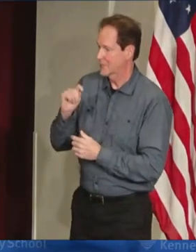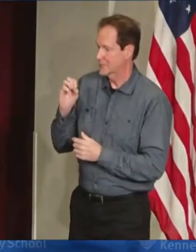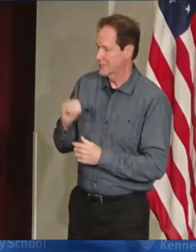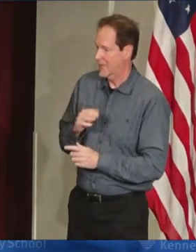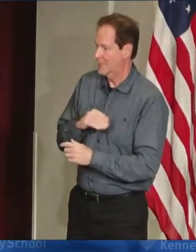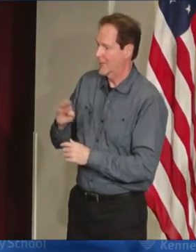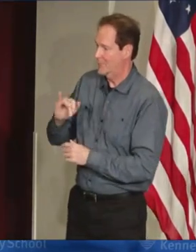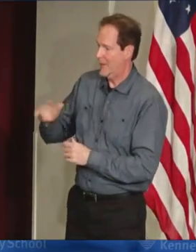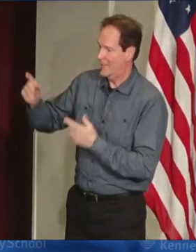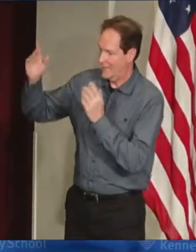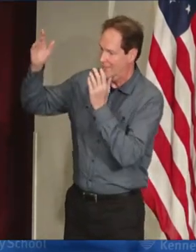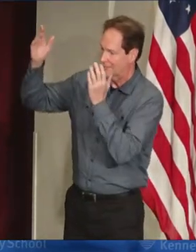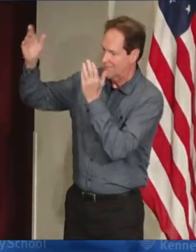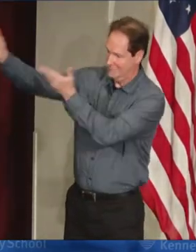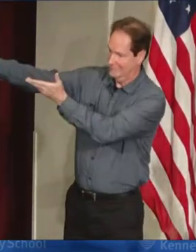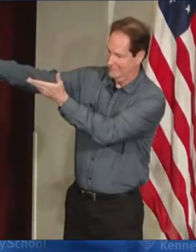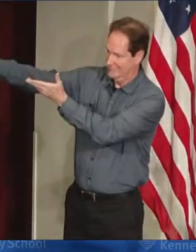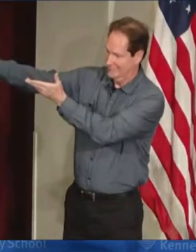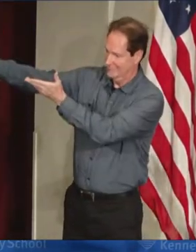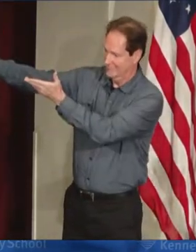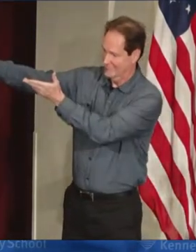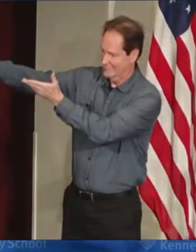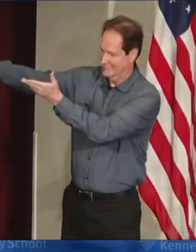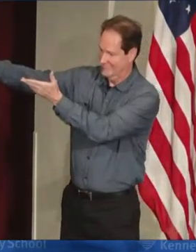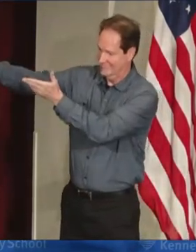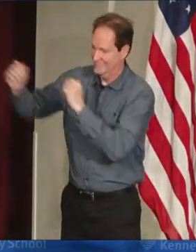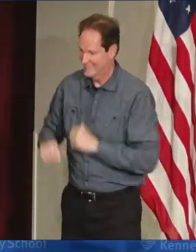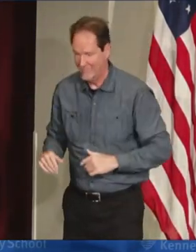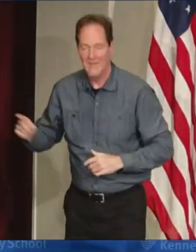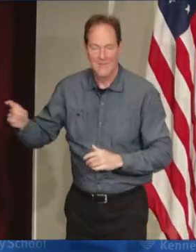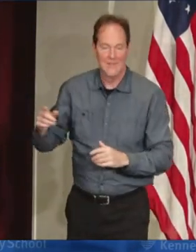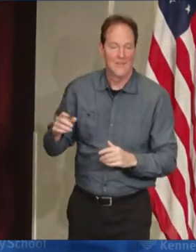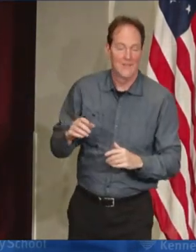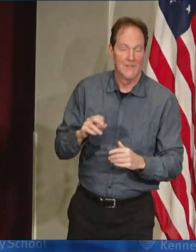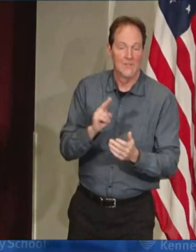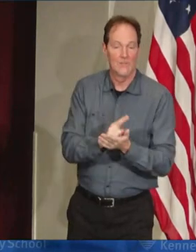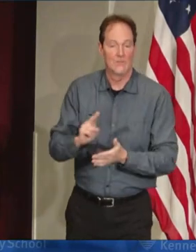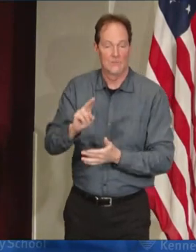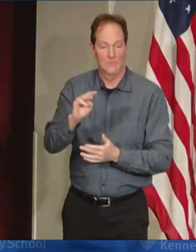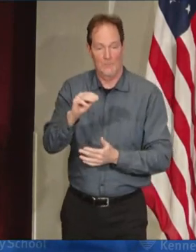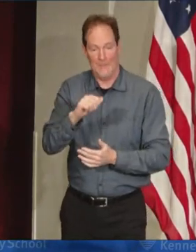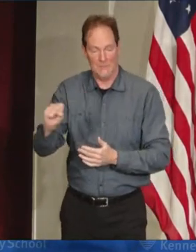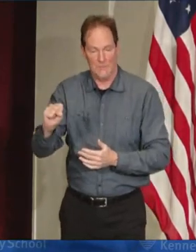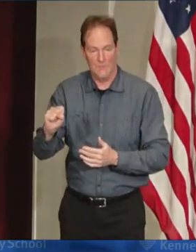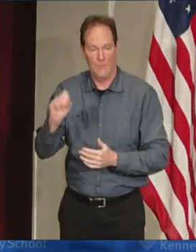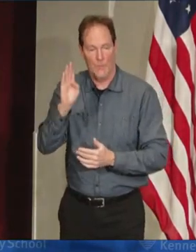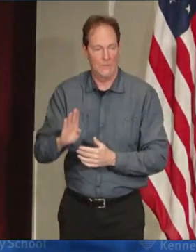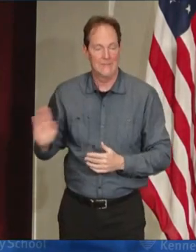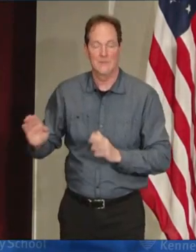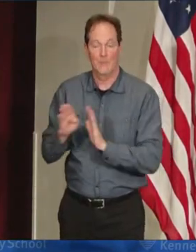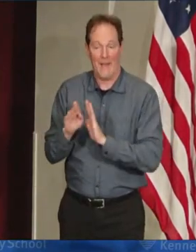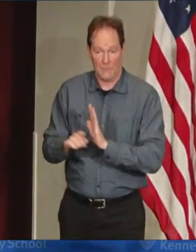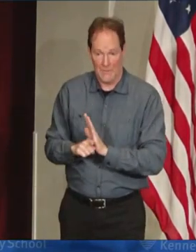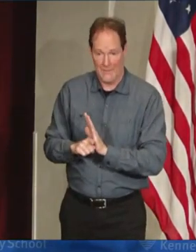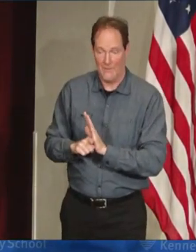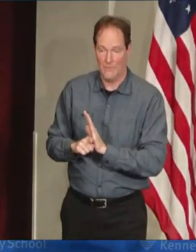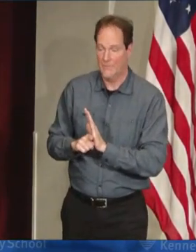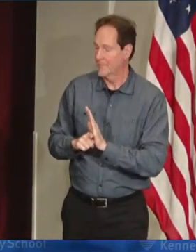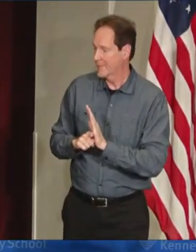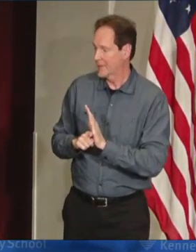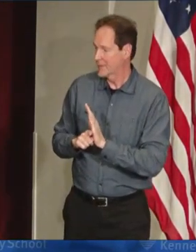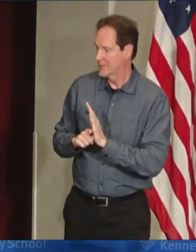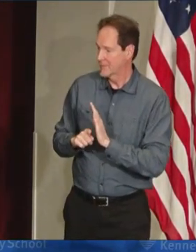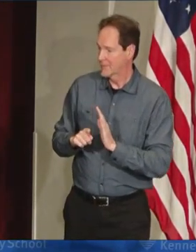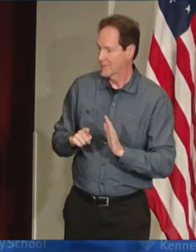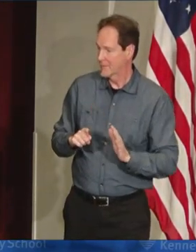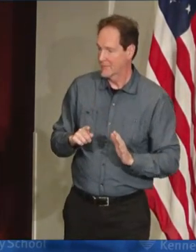Bill. Bill retired from the University of Massachusetts, Boston. His background is not